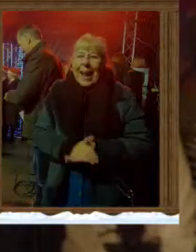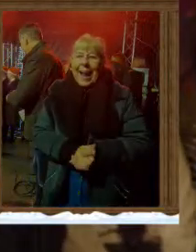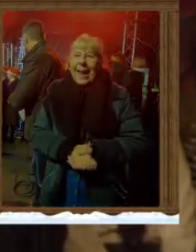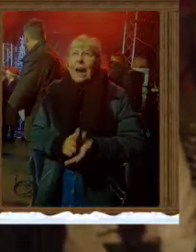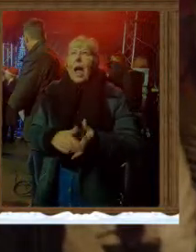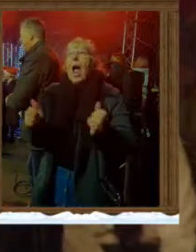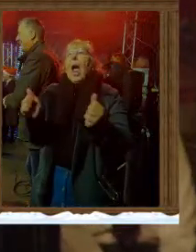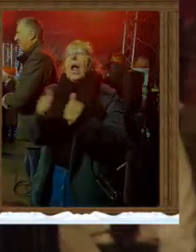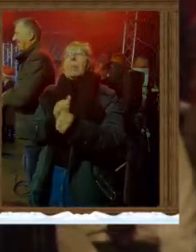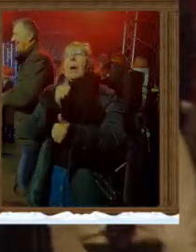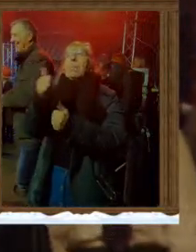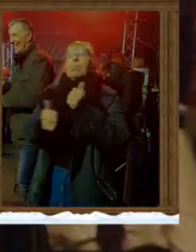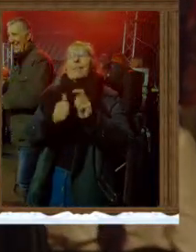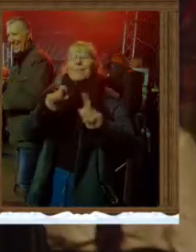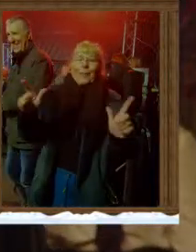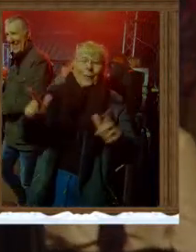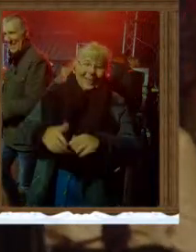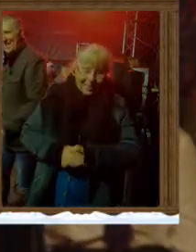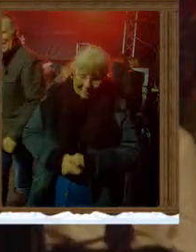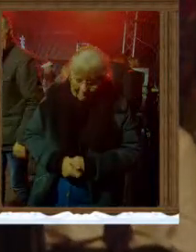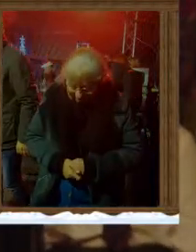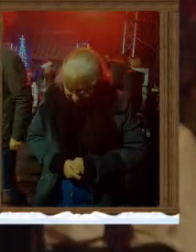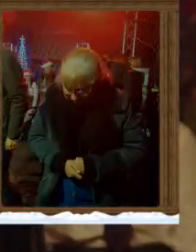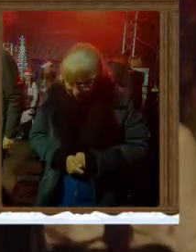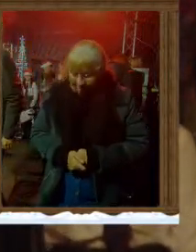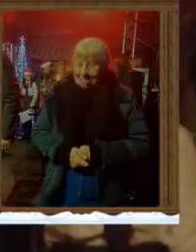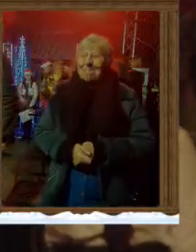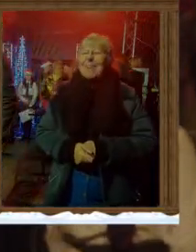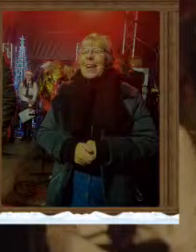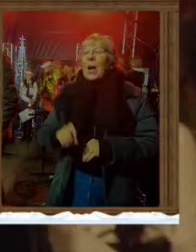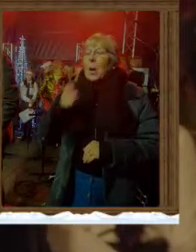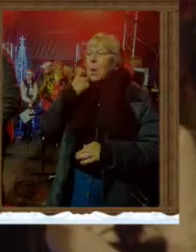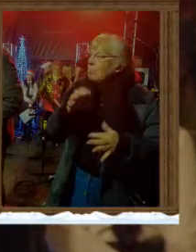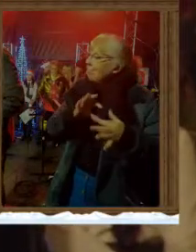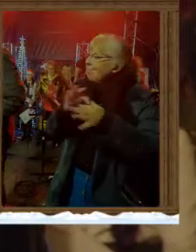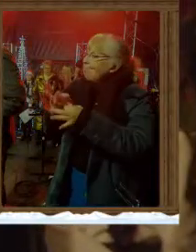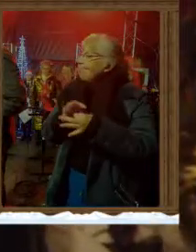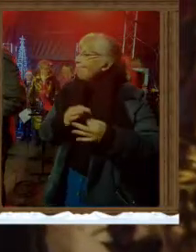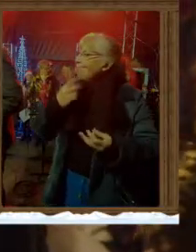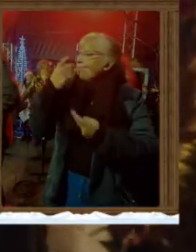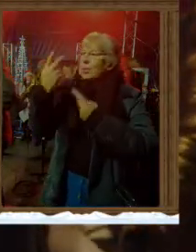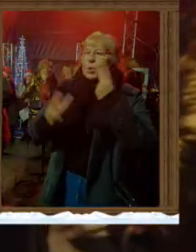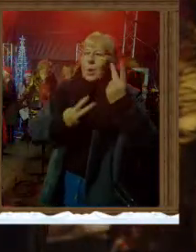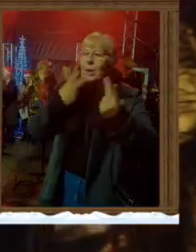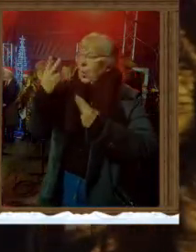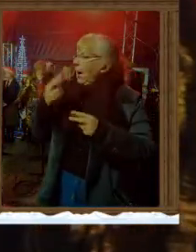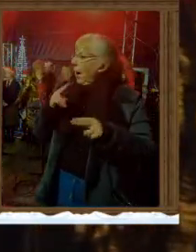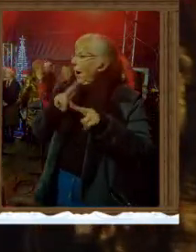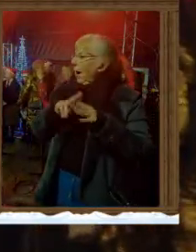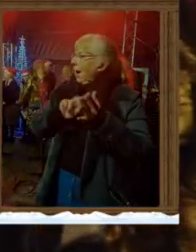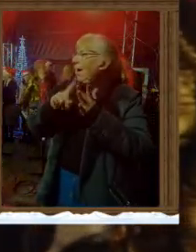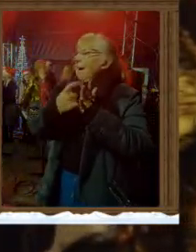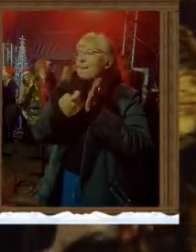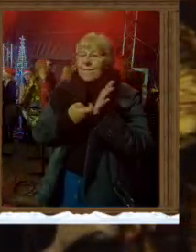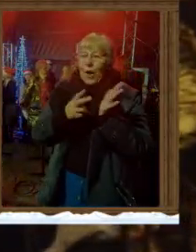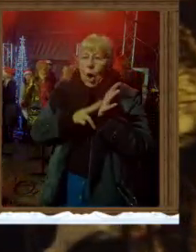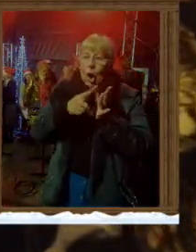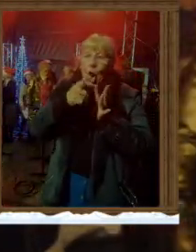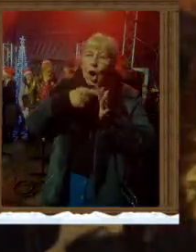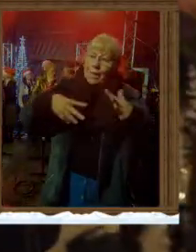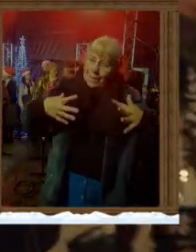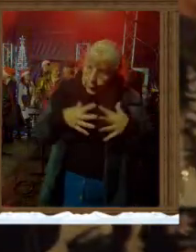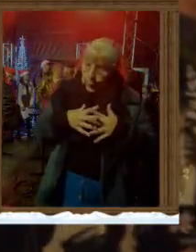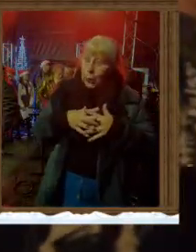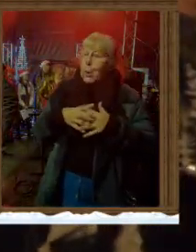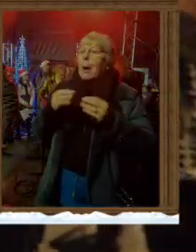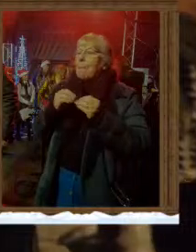Amen. Praise the Lord. Amen. Well, we're going to have a joint choir here. Fairview and Ballyclare Primary Schools are going to sing